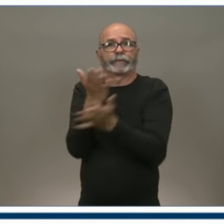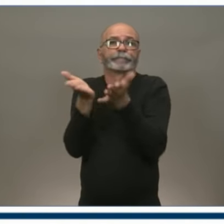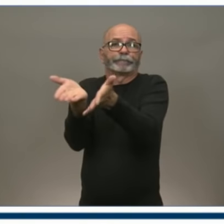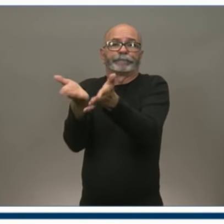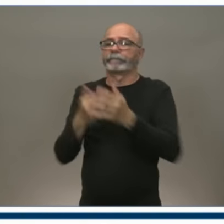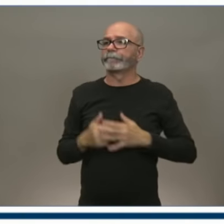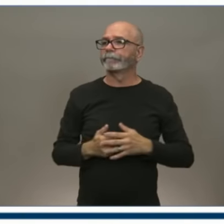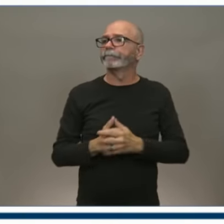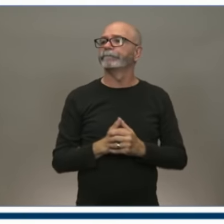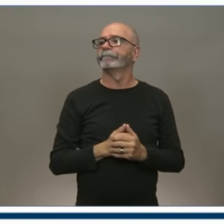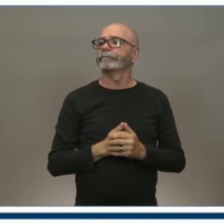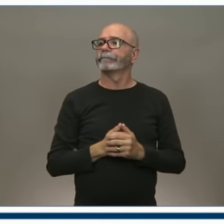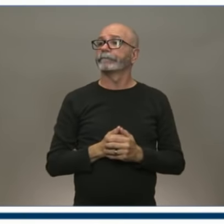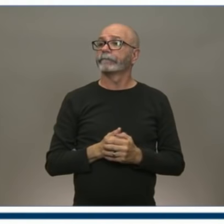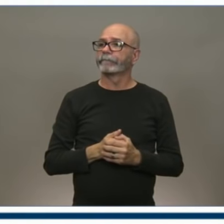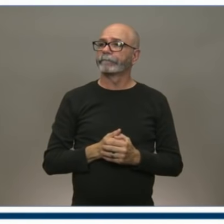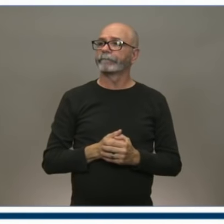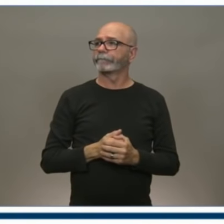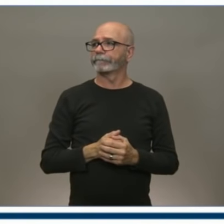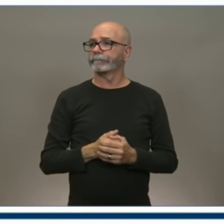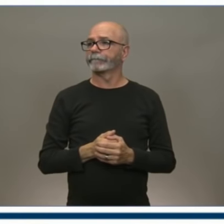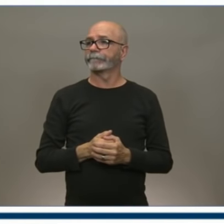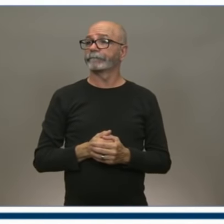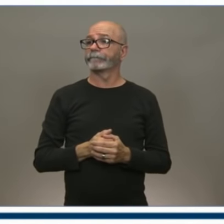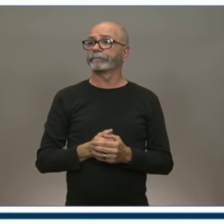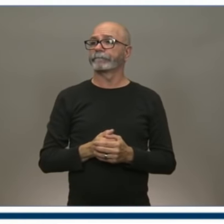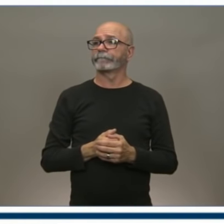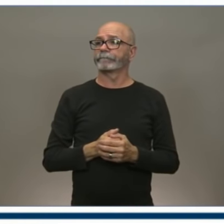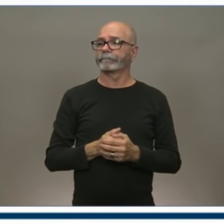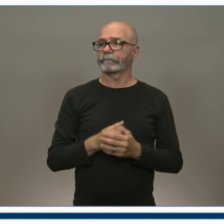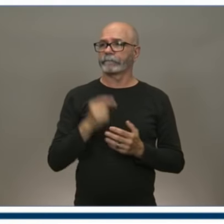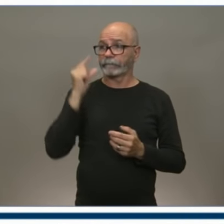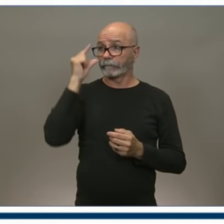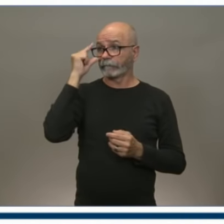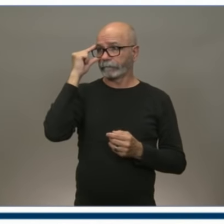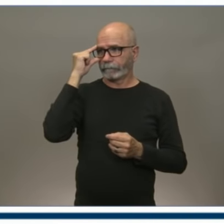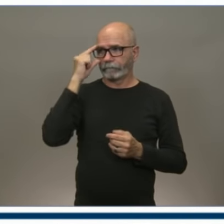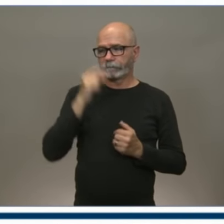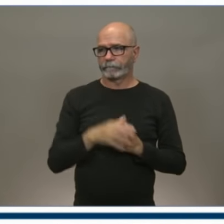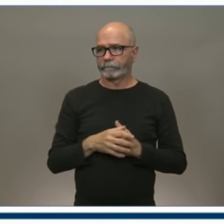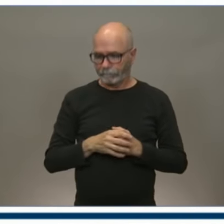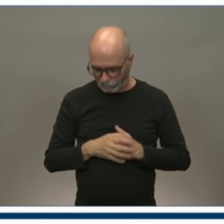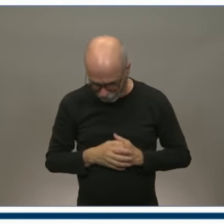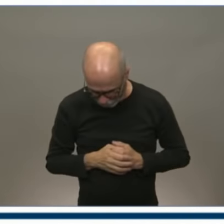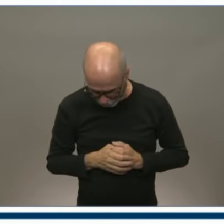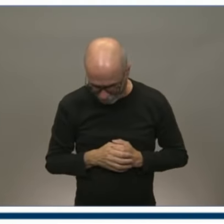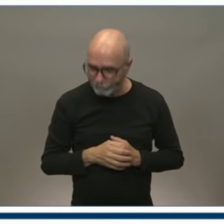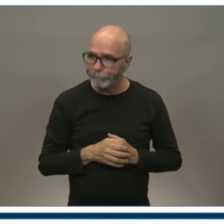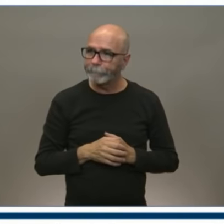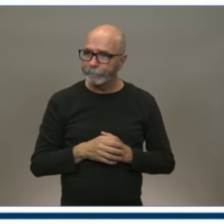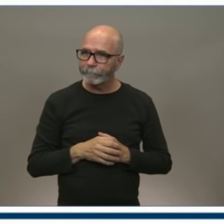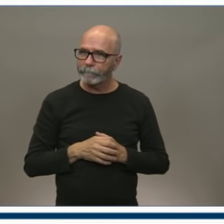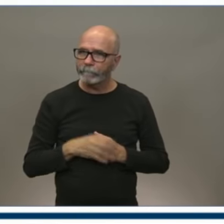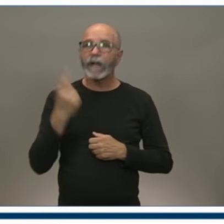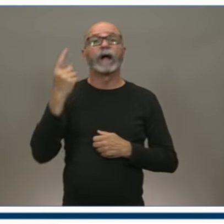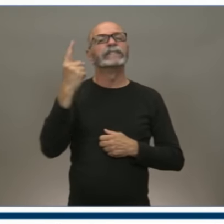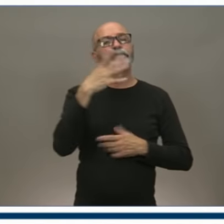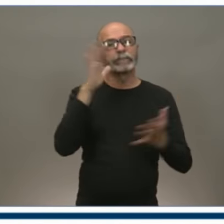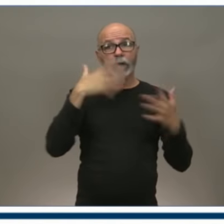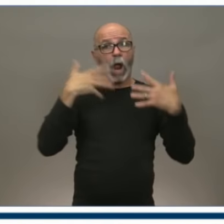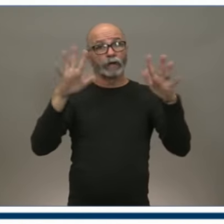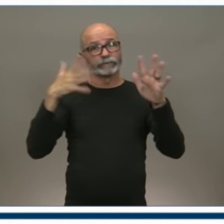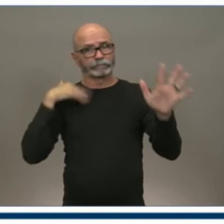I guess I would just ask then, what if people wanted to challenge you specifically on the response to the pandemic?